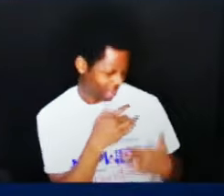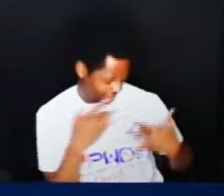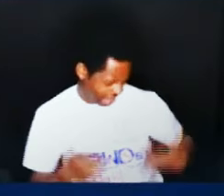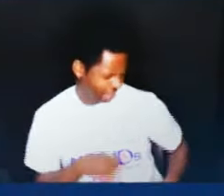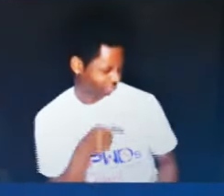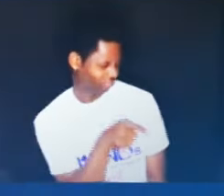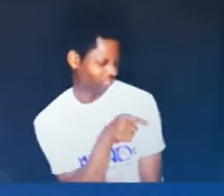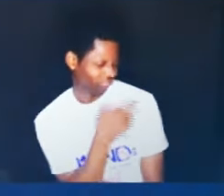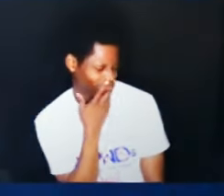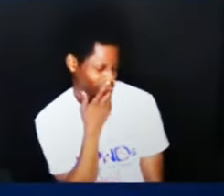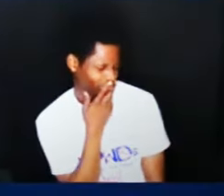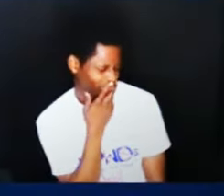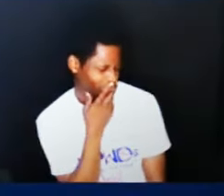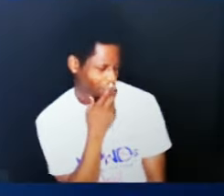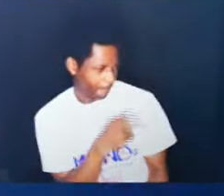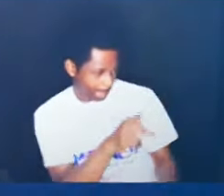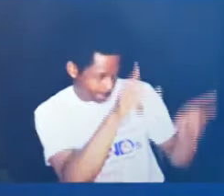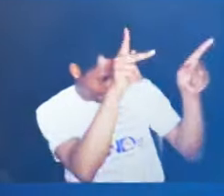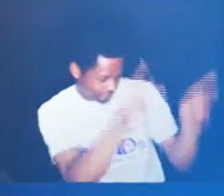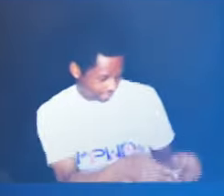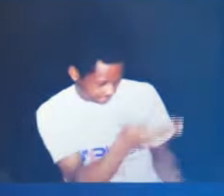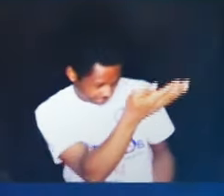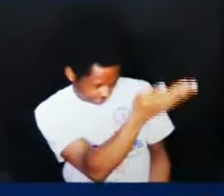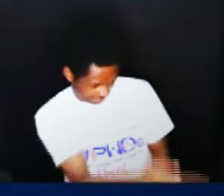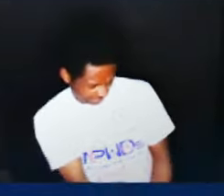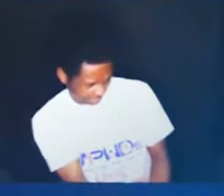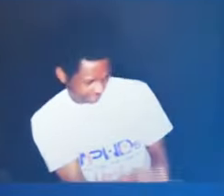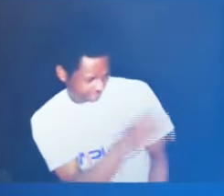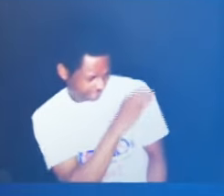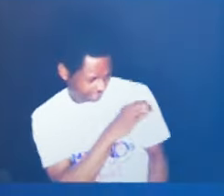The human being came.